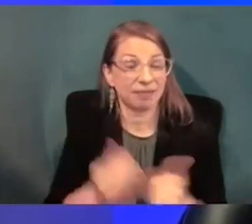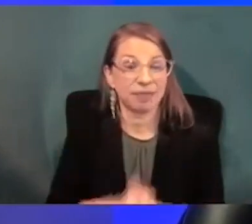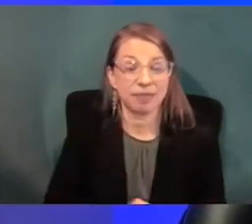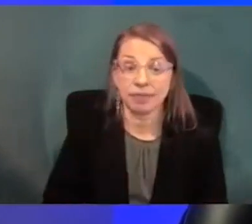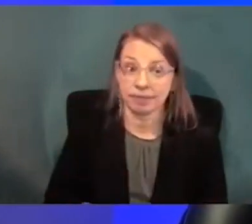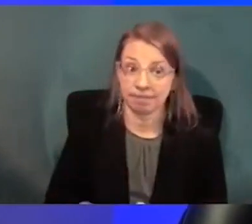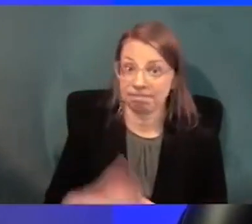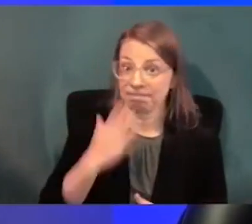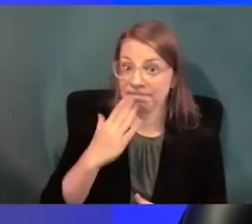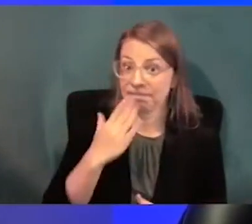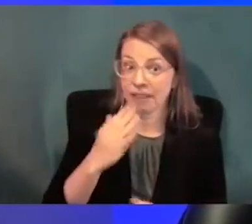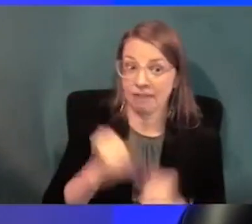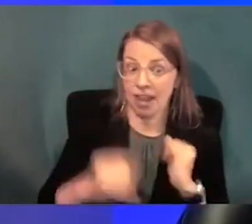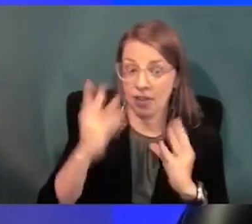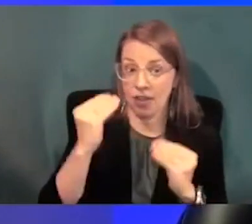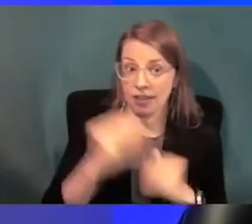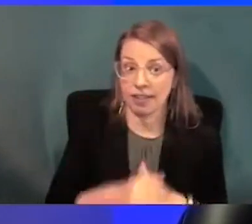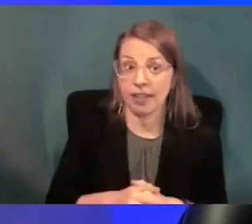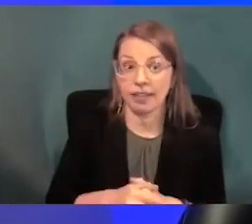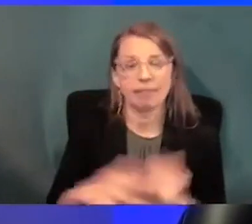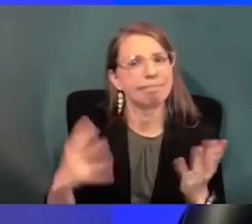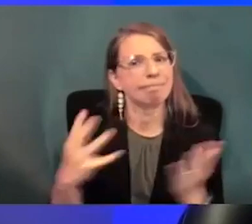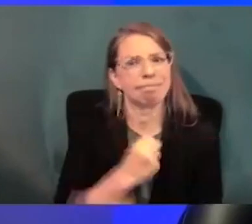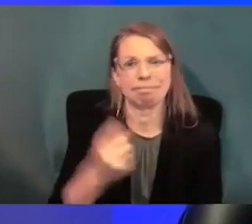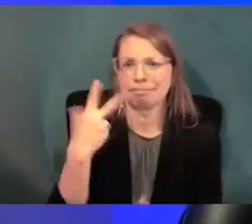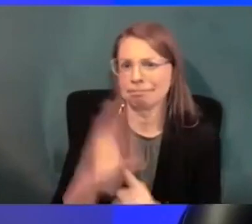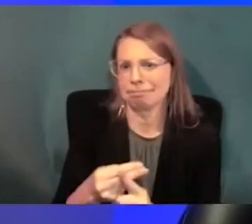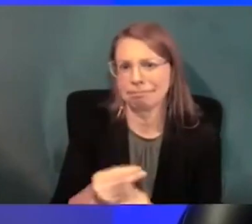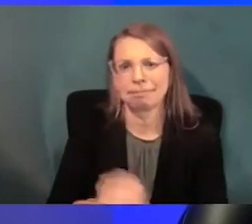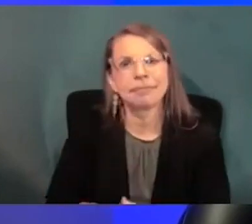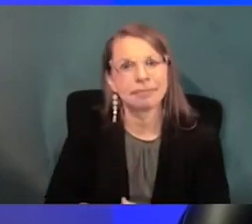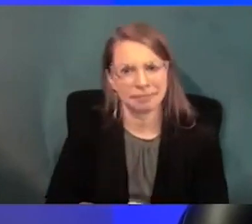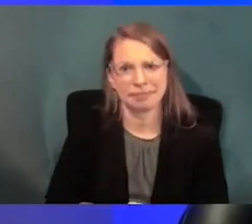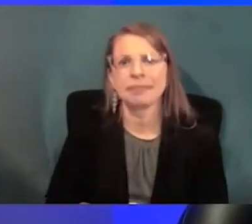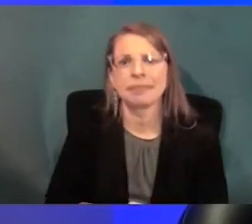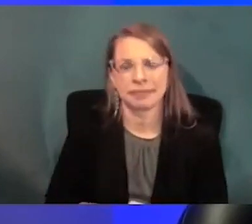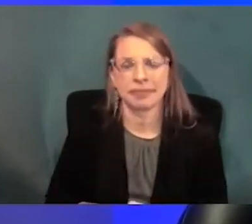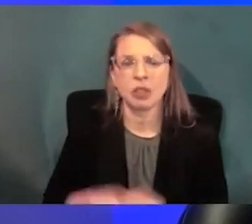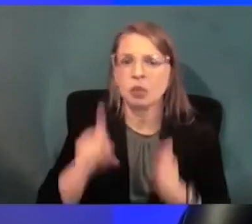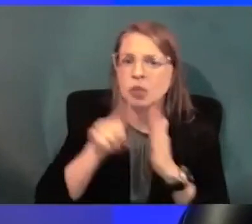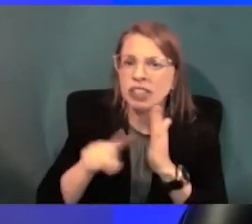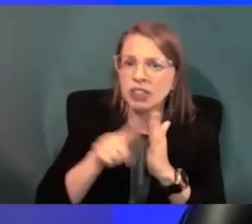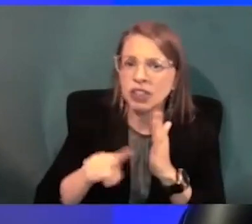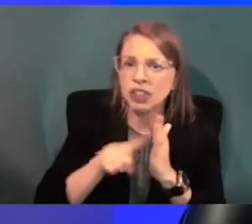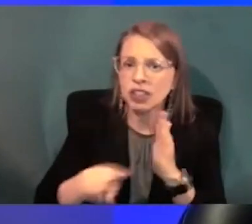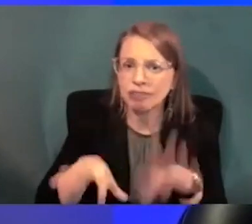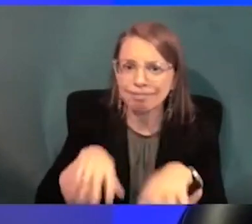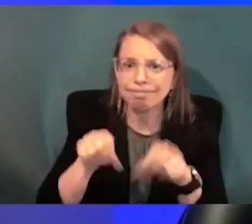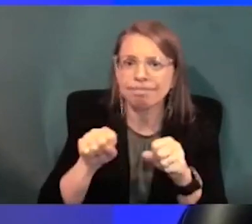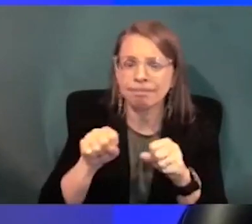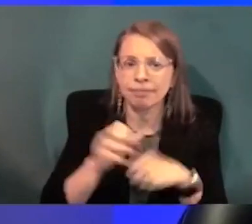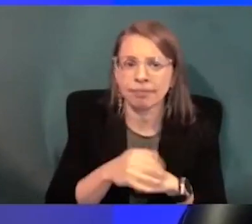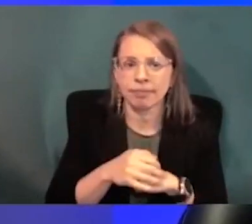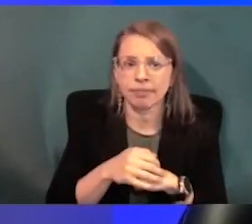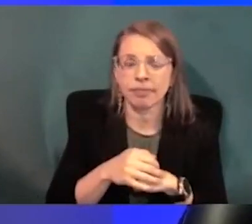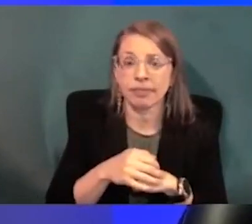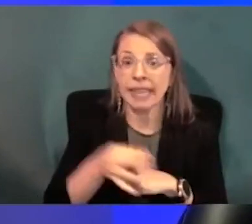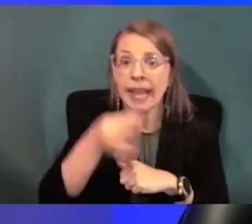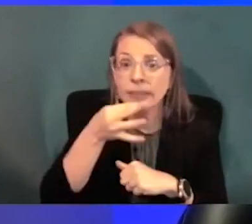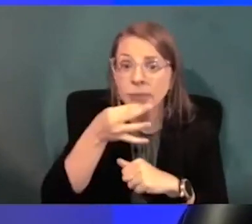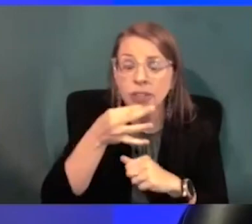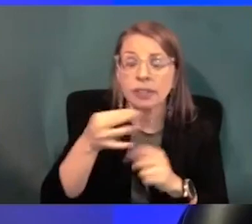Final thoughts would be get vaccinated, do your research, look at what the experts are saying, look at what